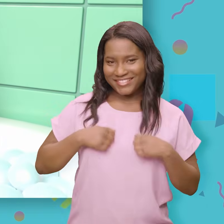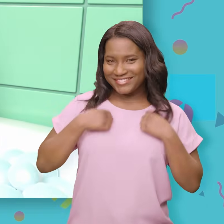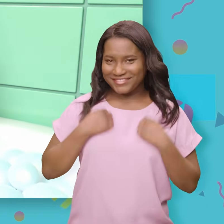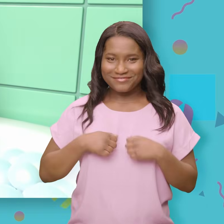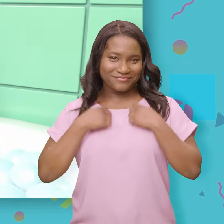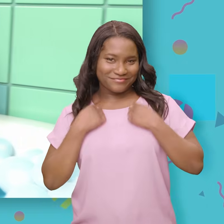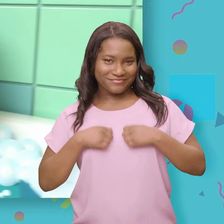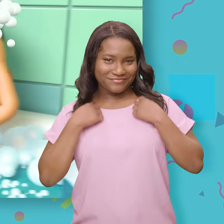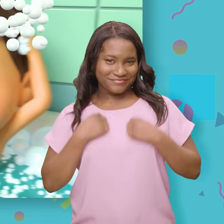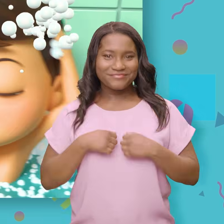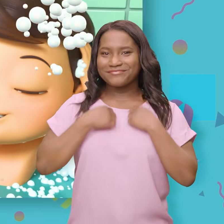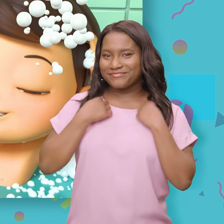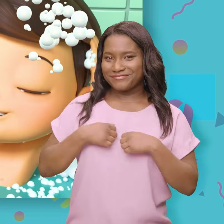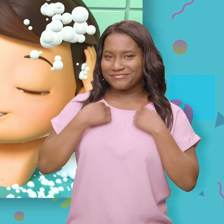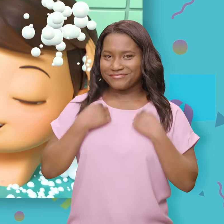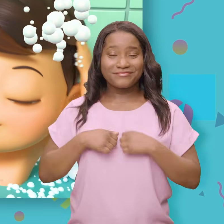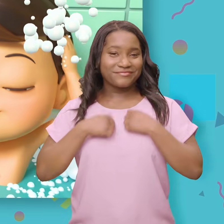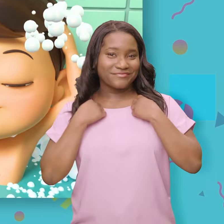I wash